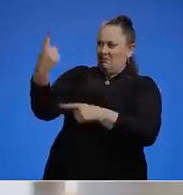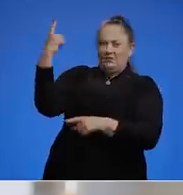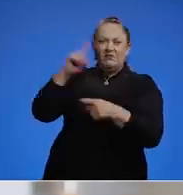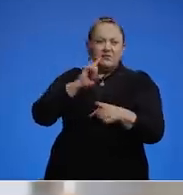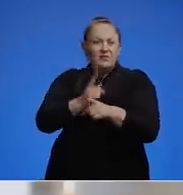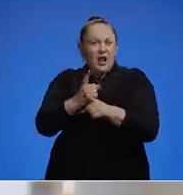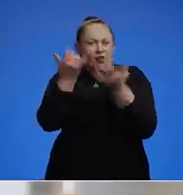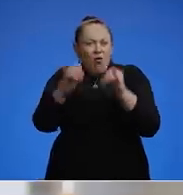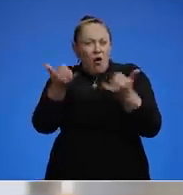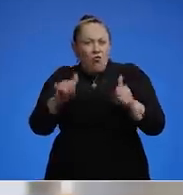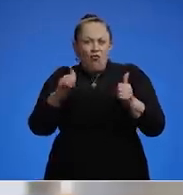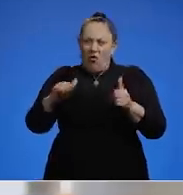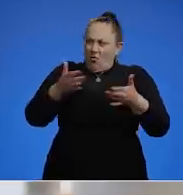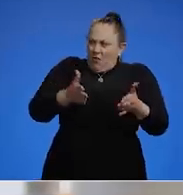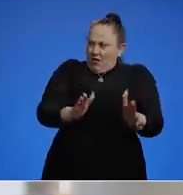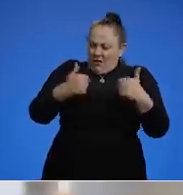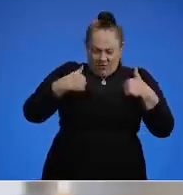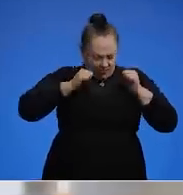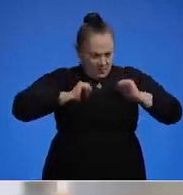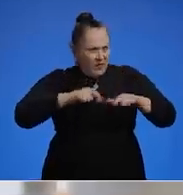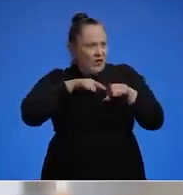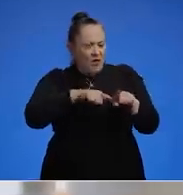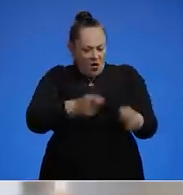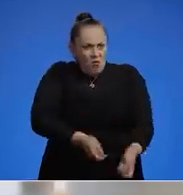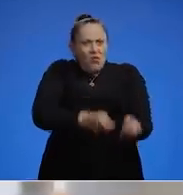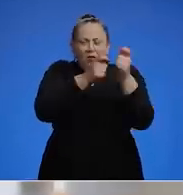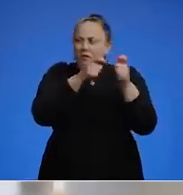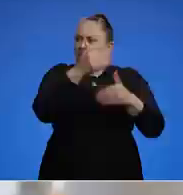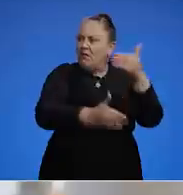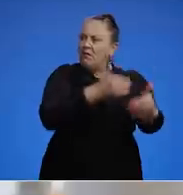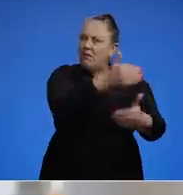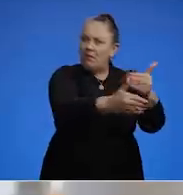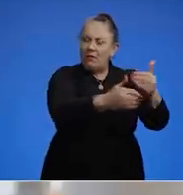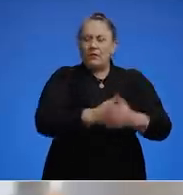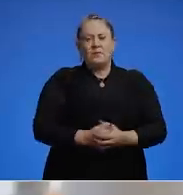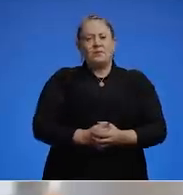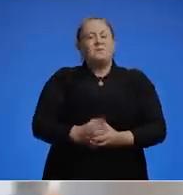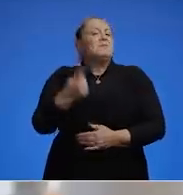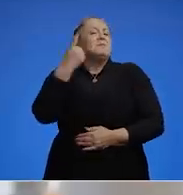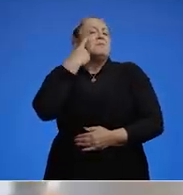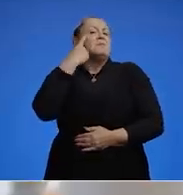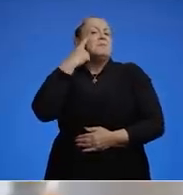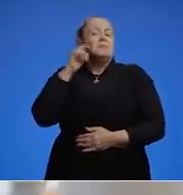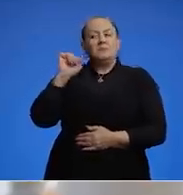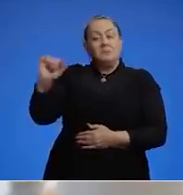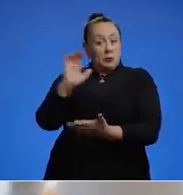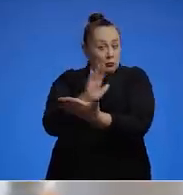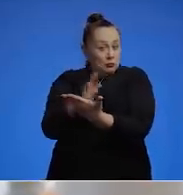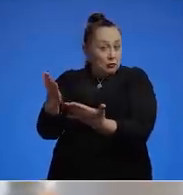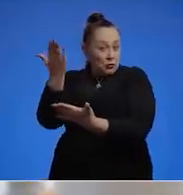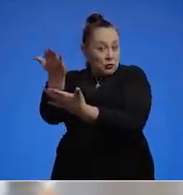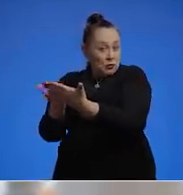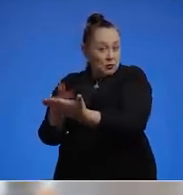law, and accuses us of playing false to our upbringing. Let us see if what he says is